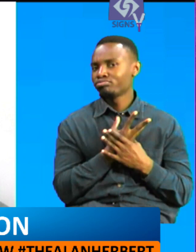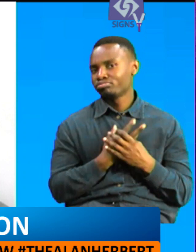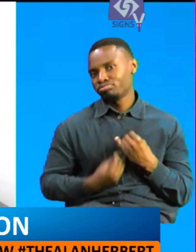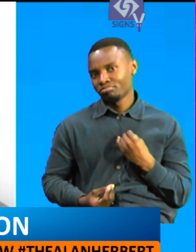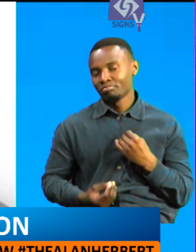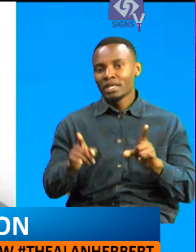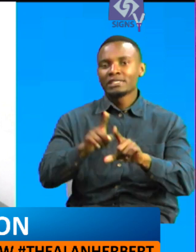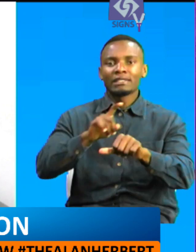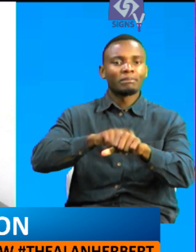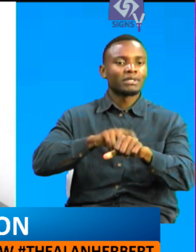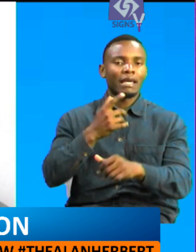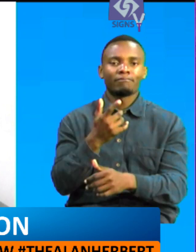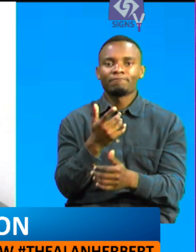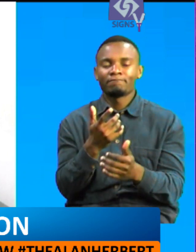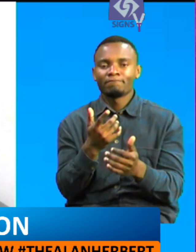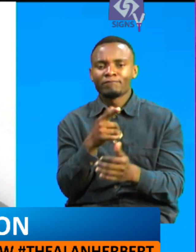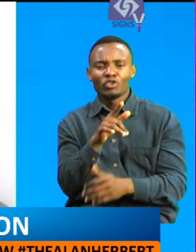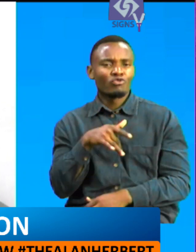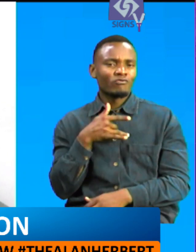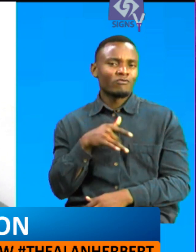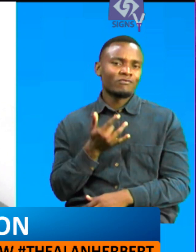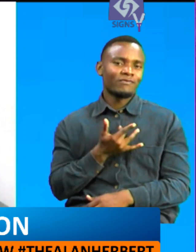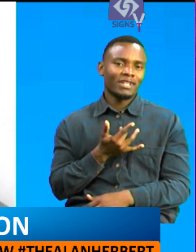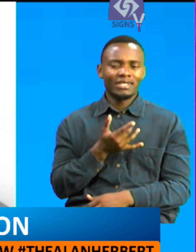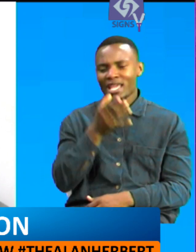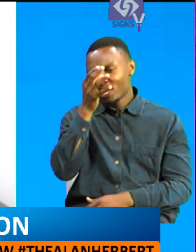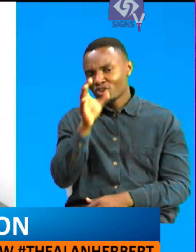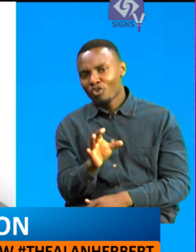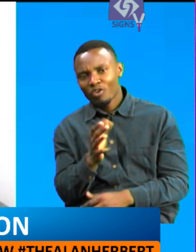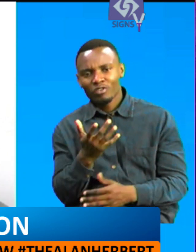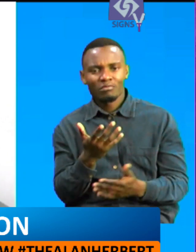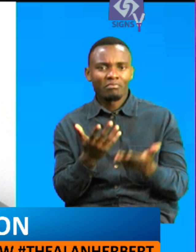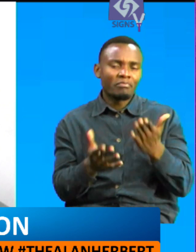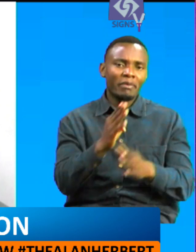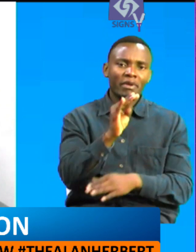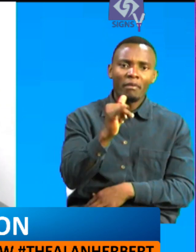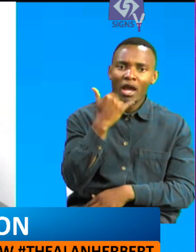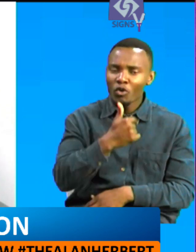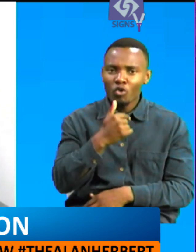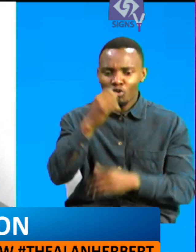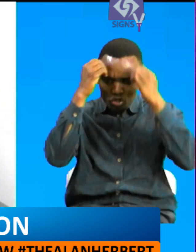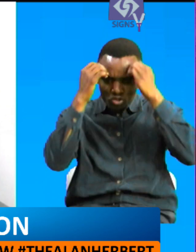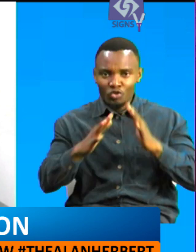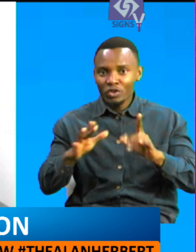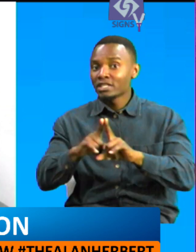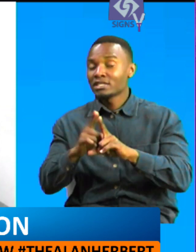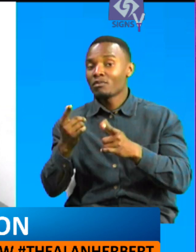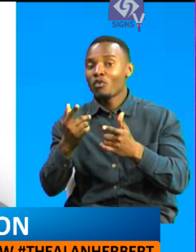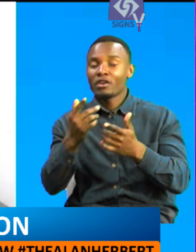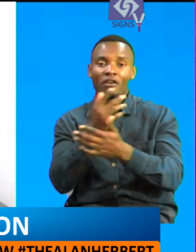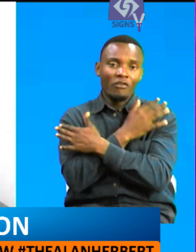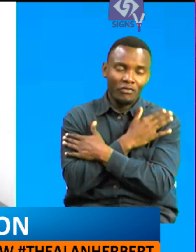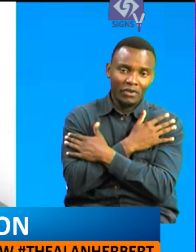whenever you sort of felt left out by either students or friends in the community? But also as well,